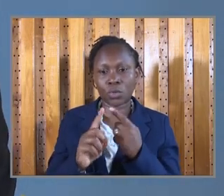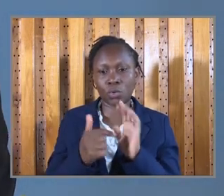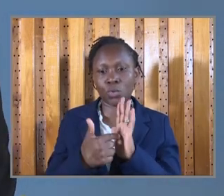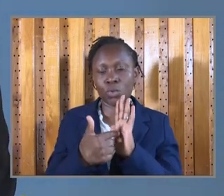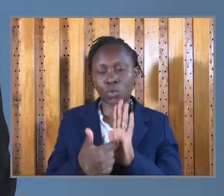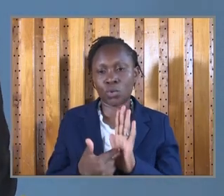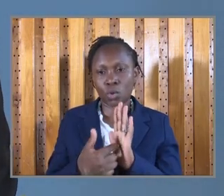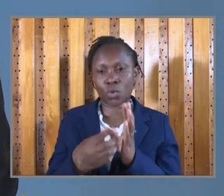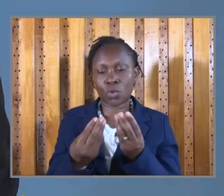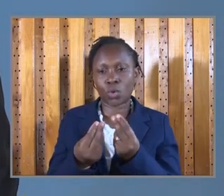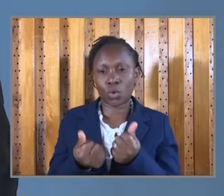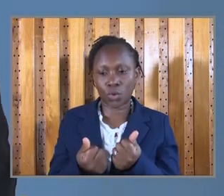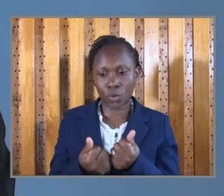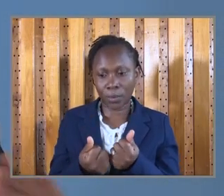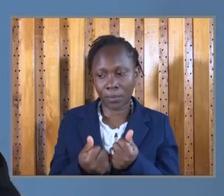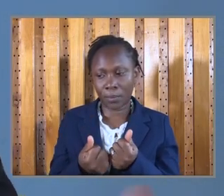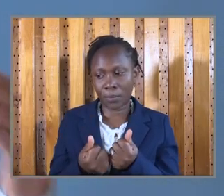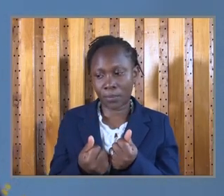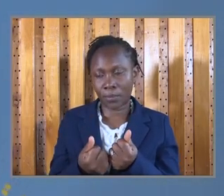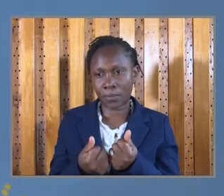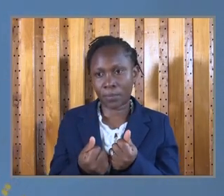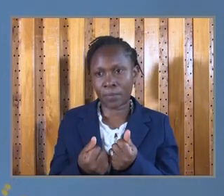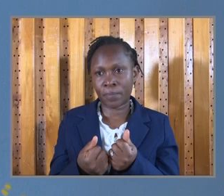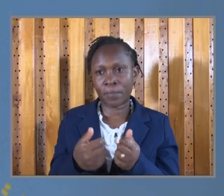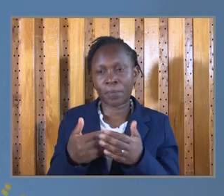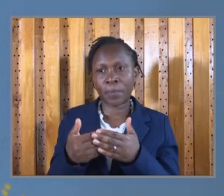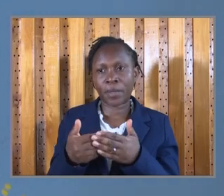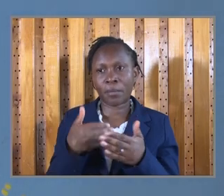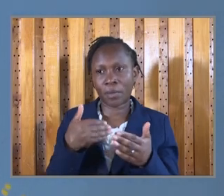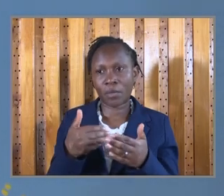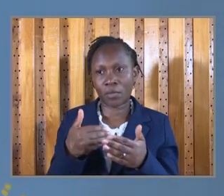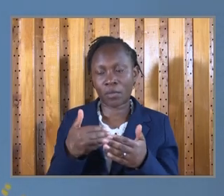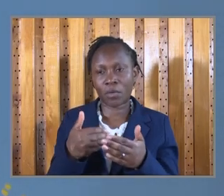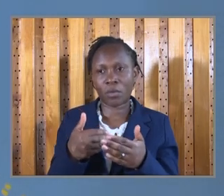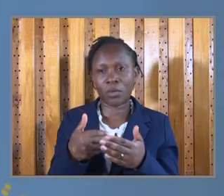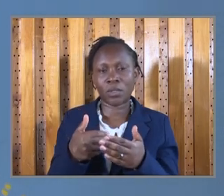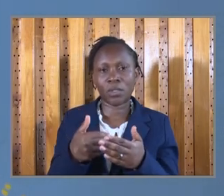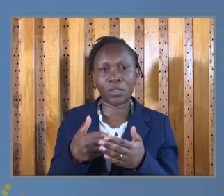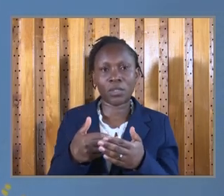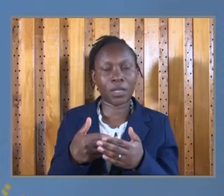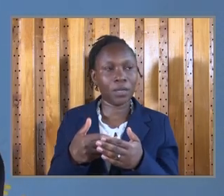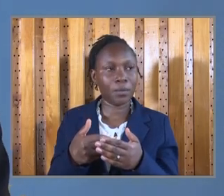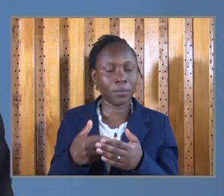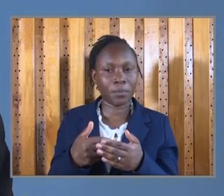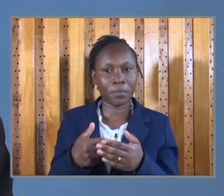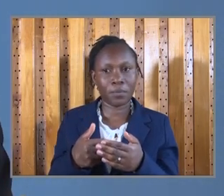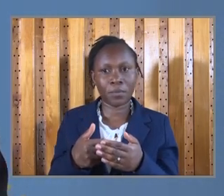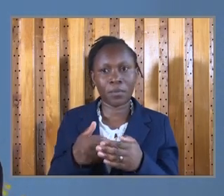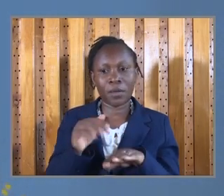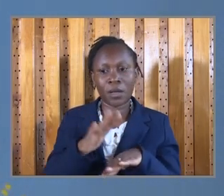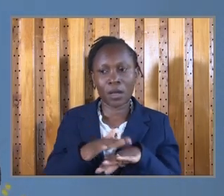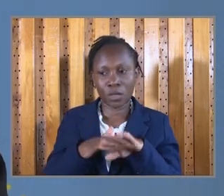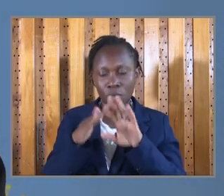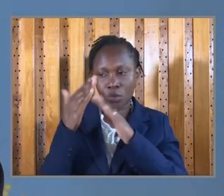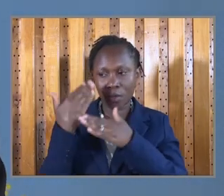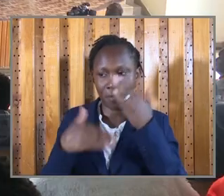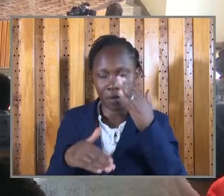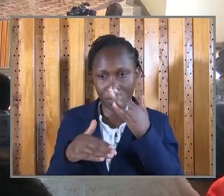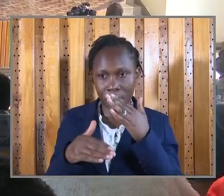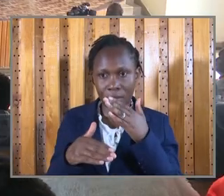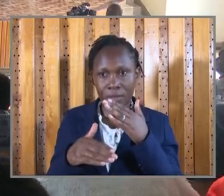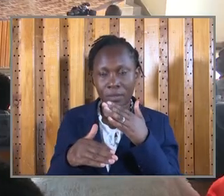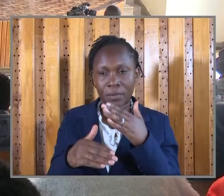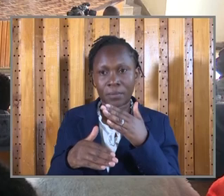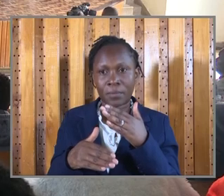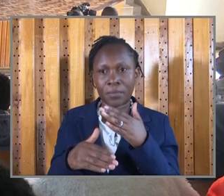solutions. I've said it before, but I gladly repeat it here at your beautiful university. Aviation is